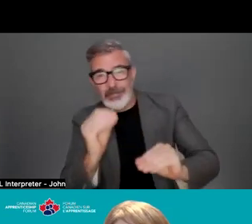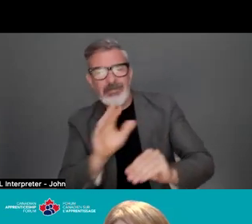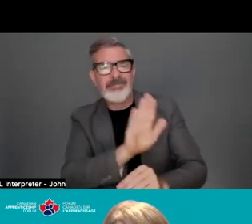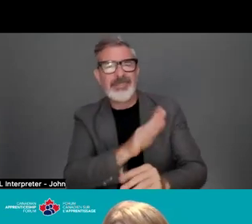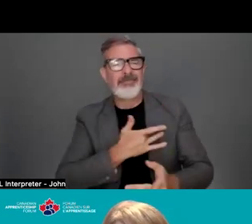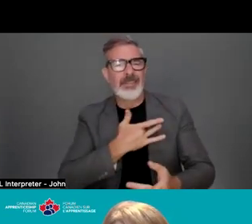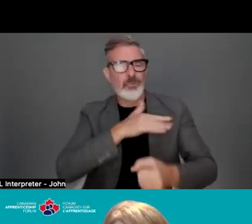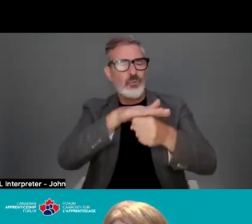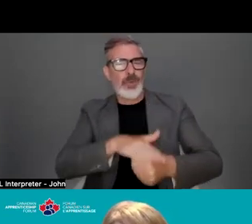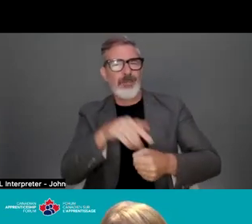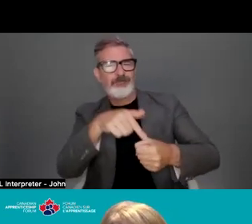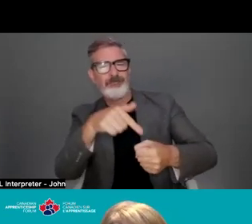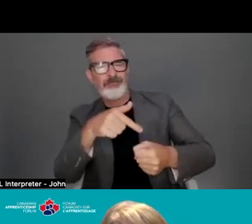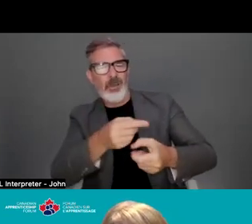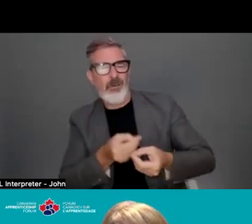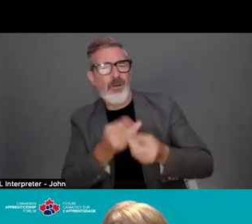be finding a job.